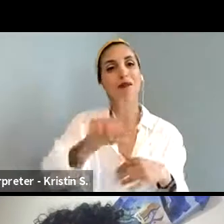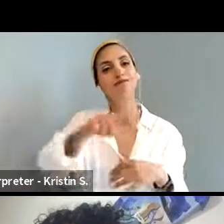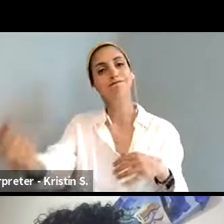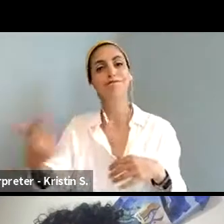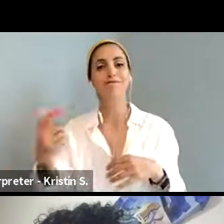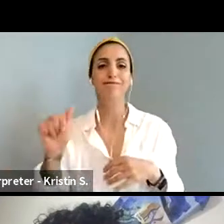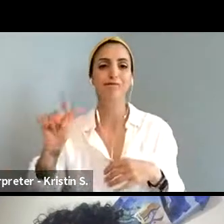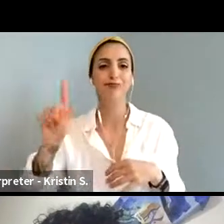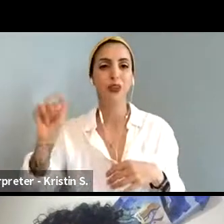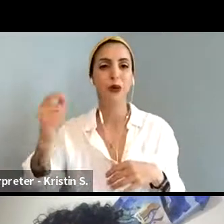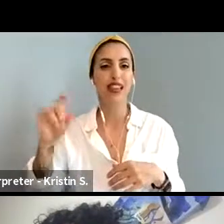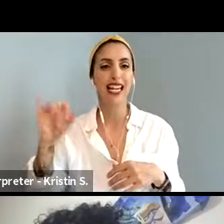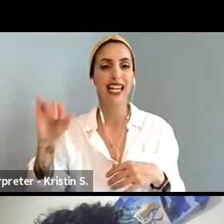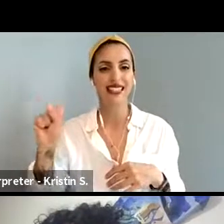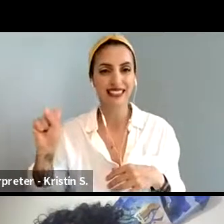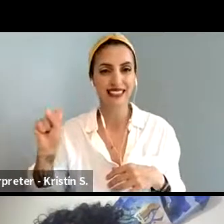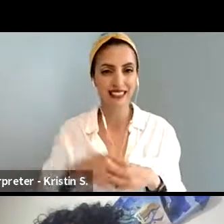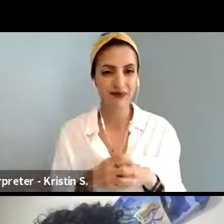now.